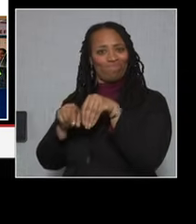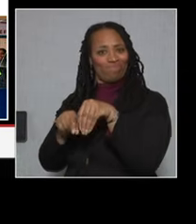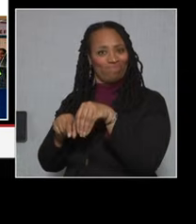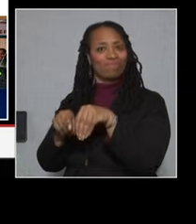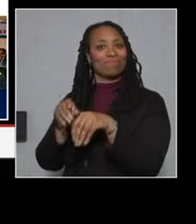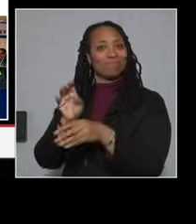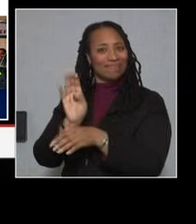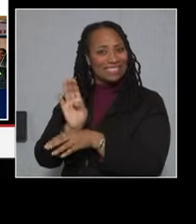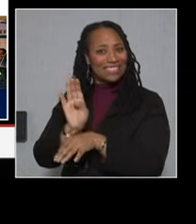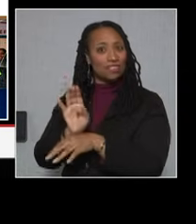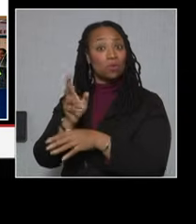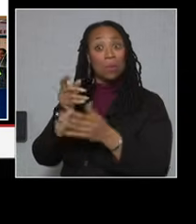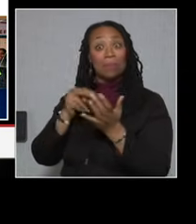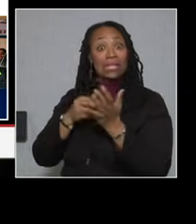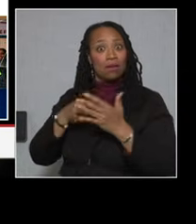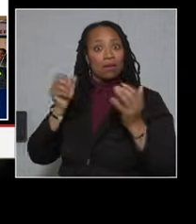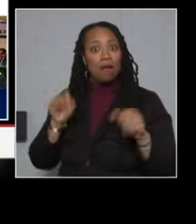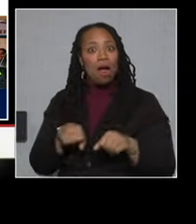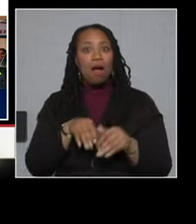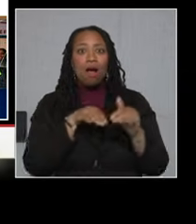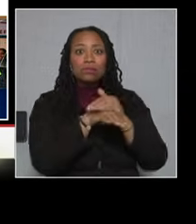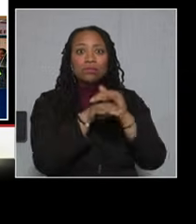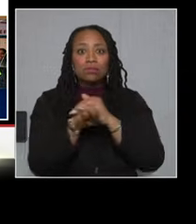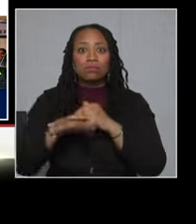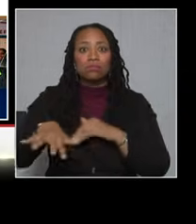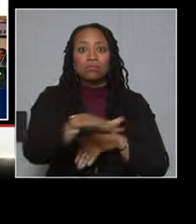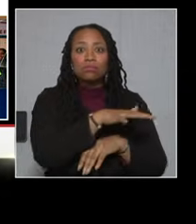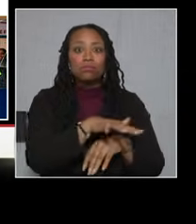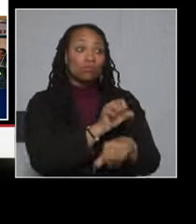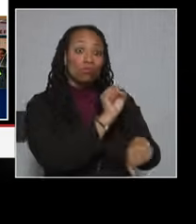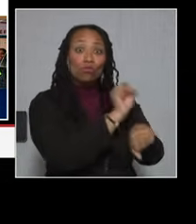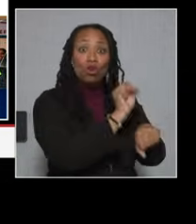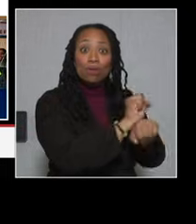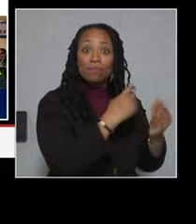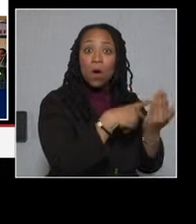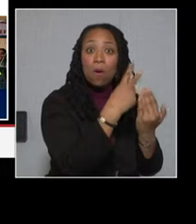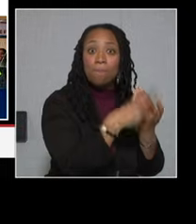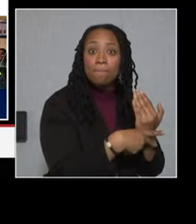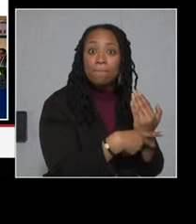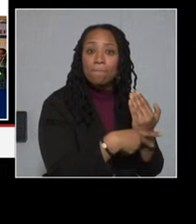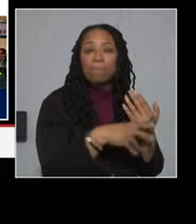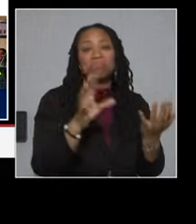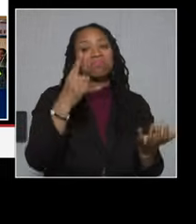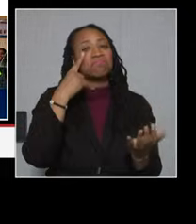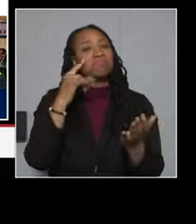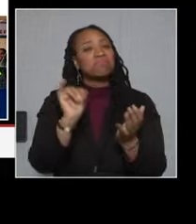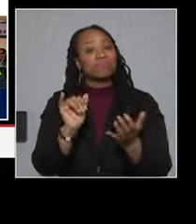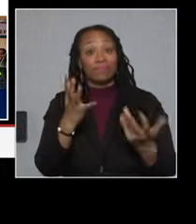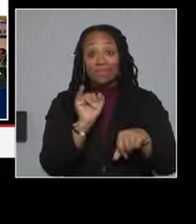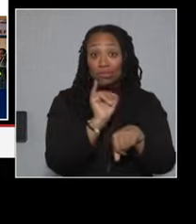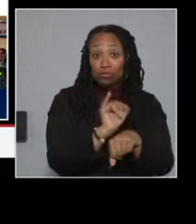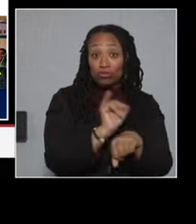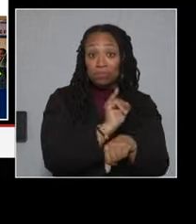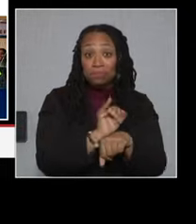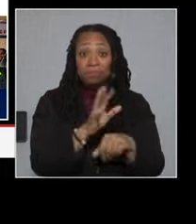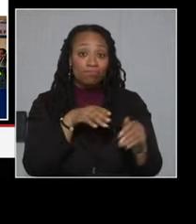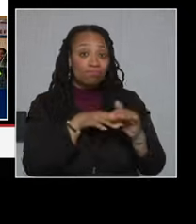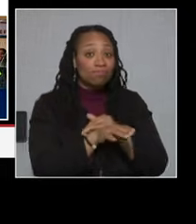opportunities, internships and apprenticeships. You all are very familiar with our Summer Youth Employment Program, where an